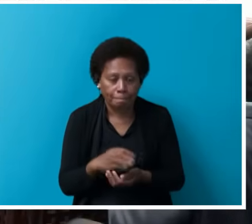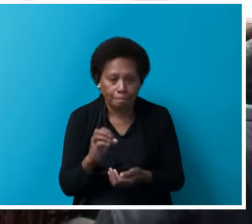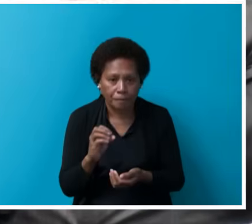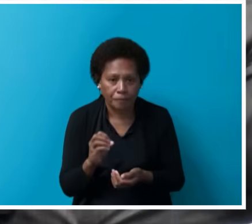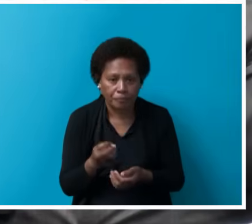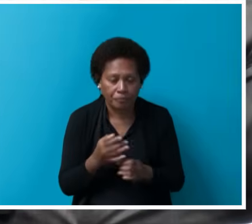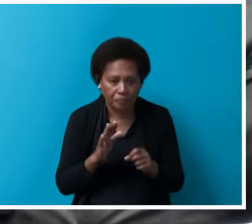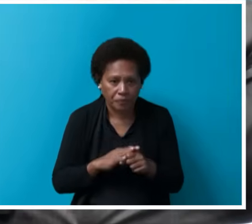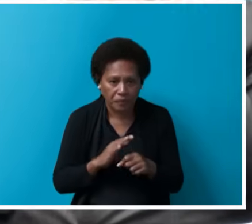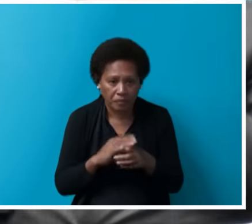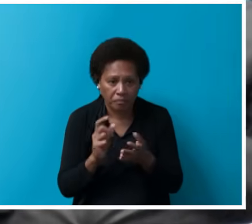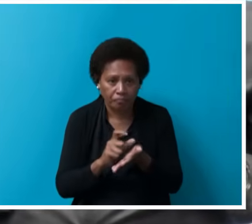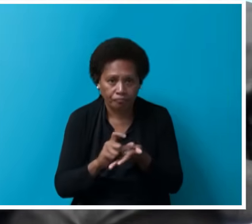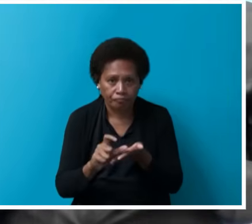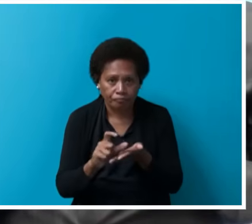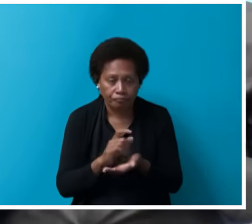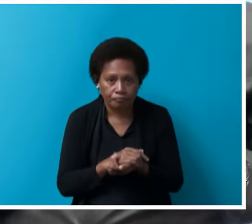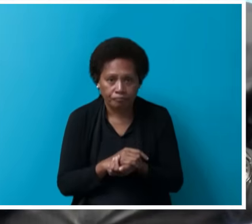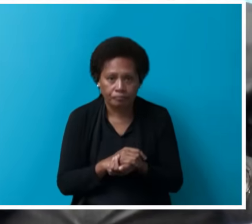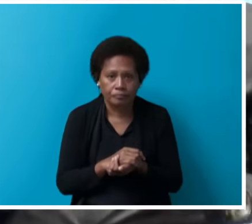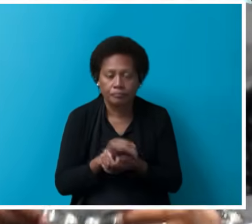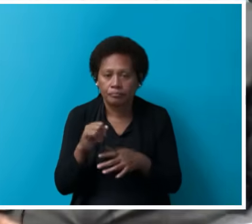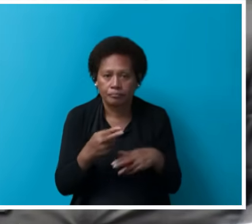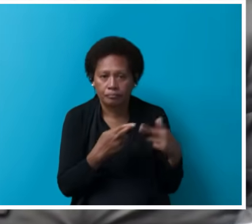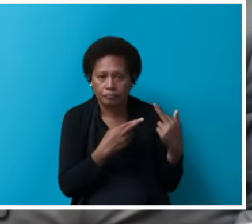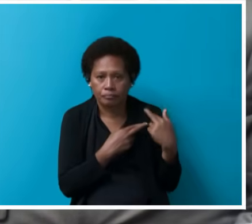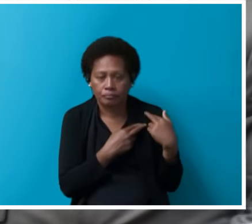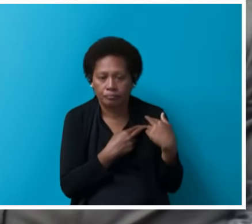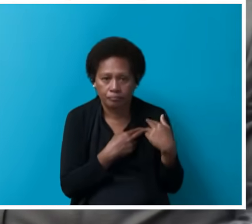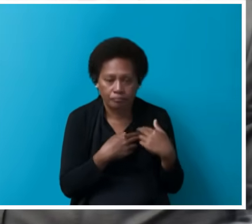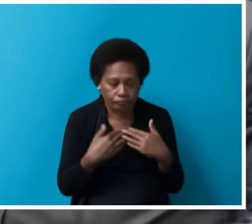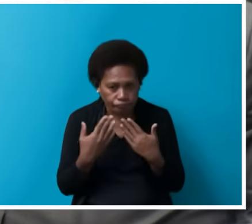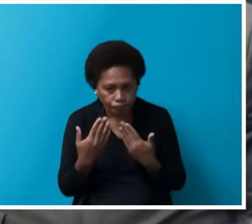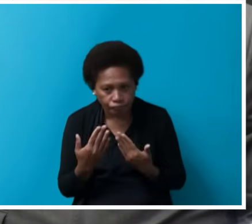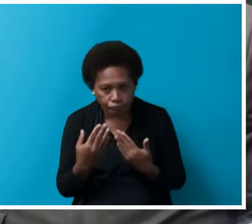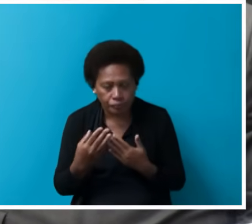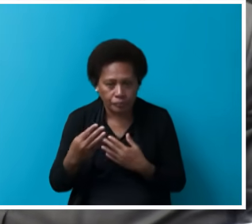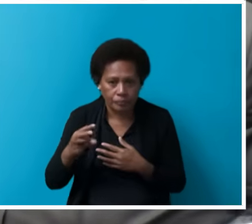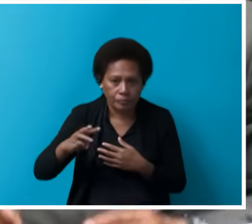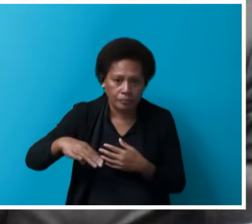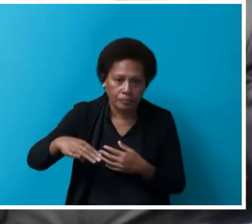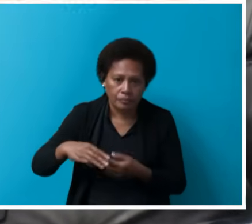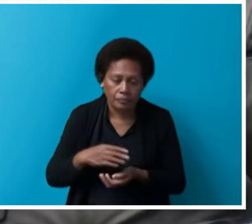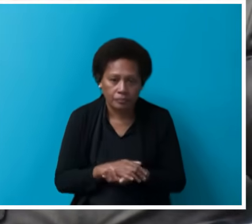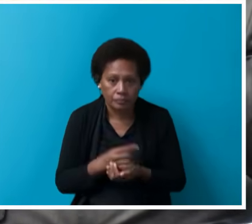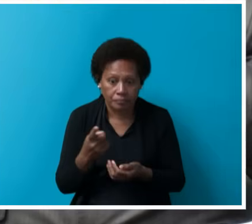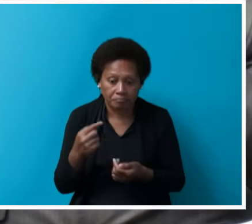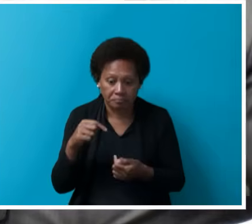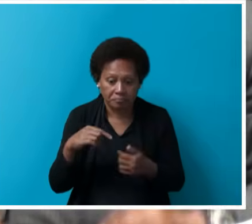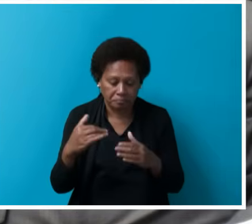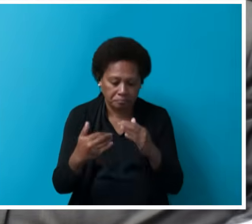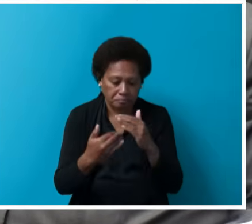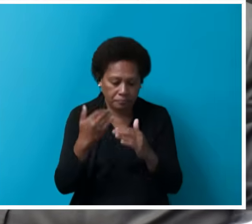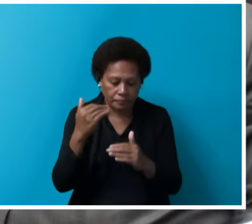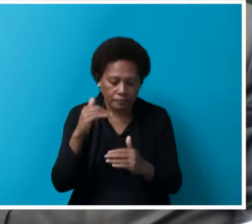clarification, that it is the responsibility of honorable members when they come into this August House